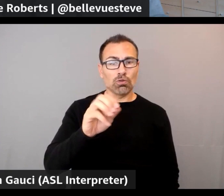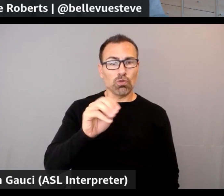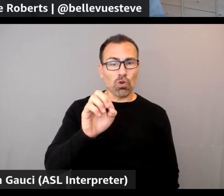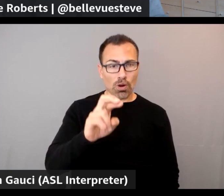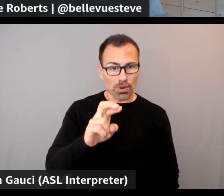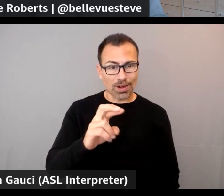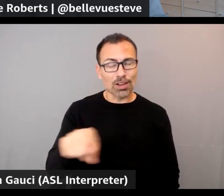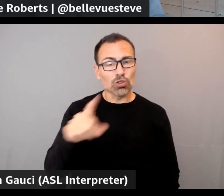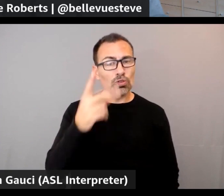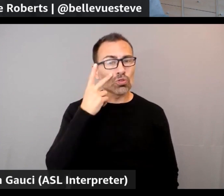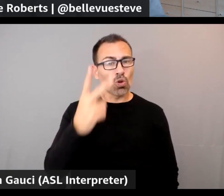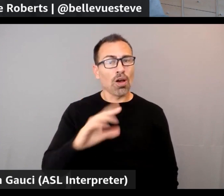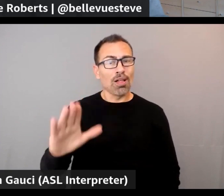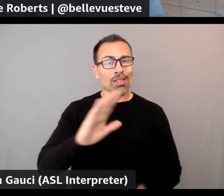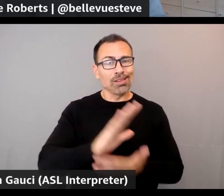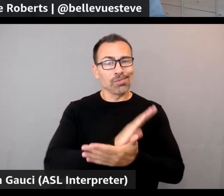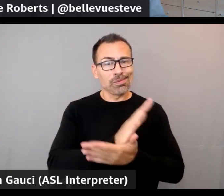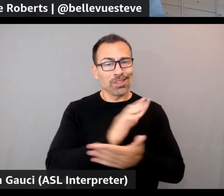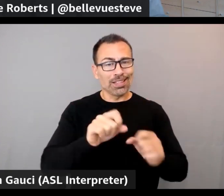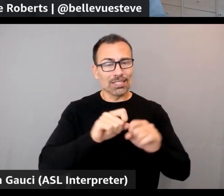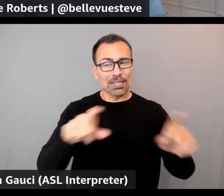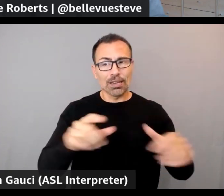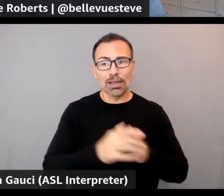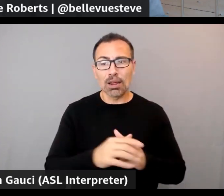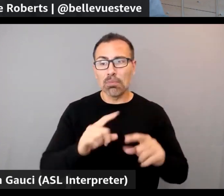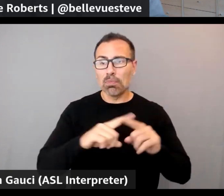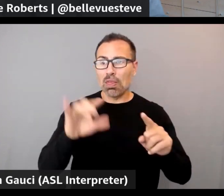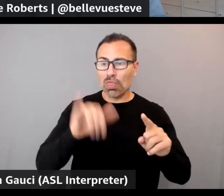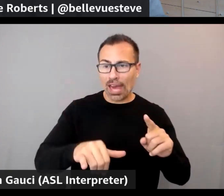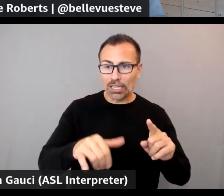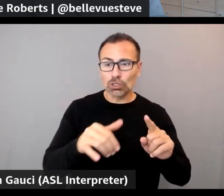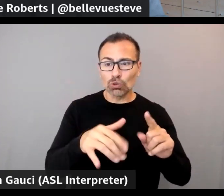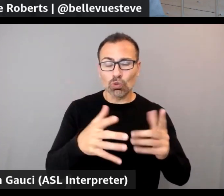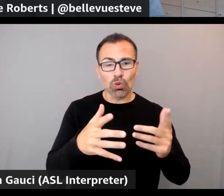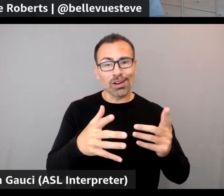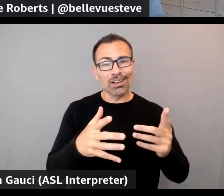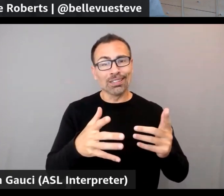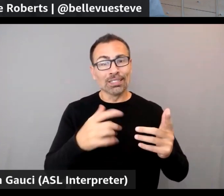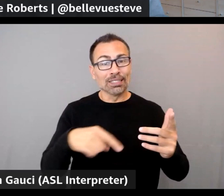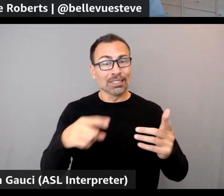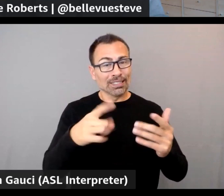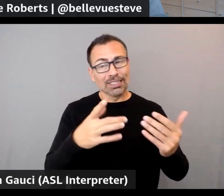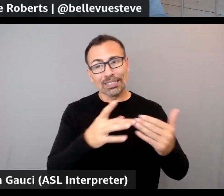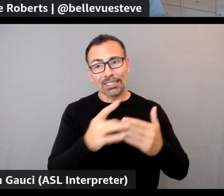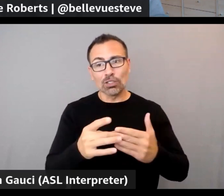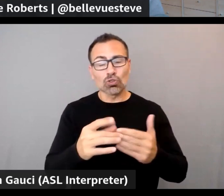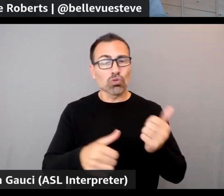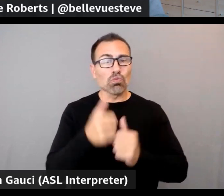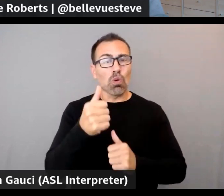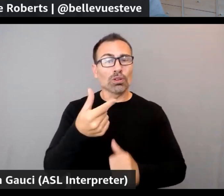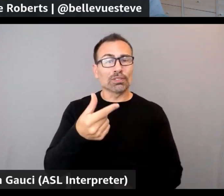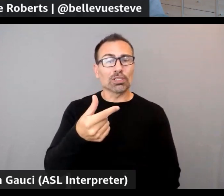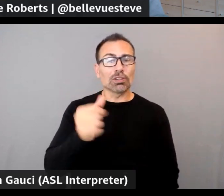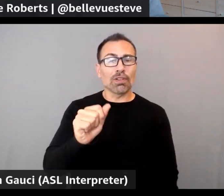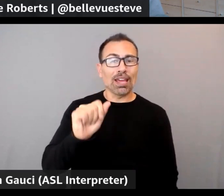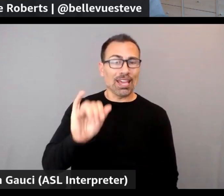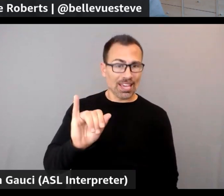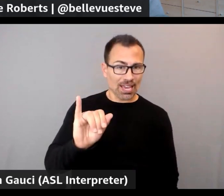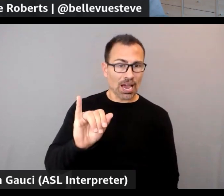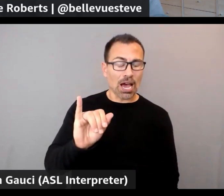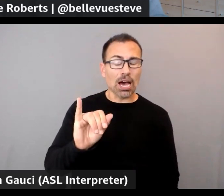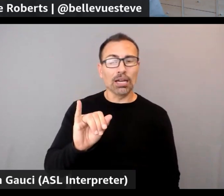out. That's kind of what is generating most of the generative AI applications we see today. That's kind of the underlying